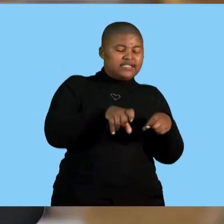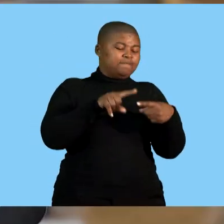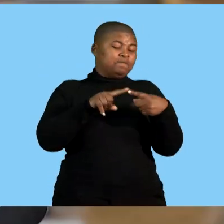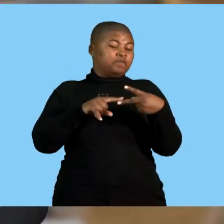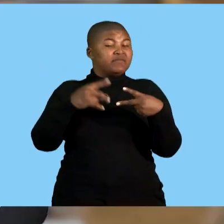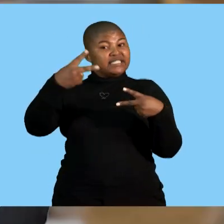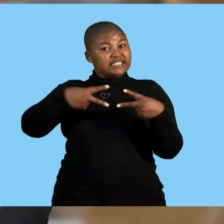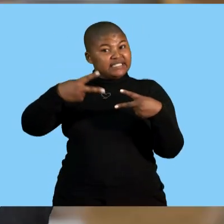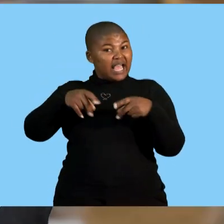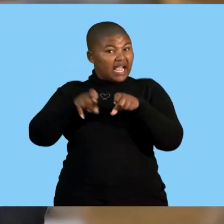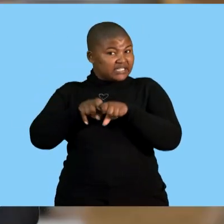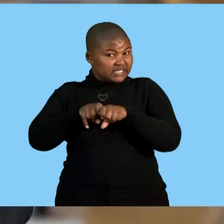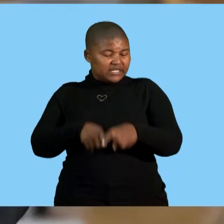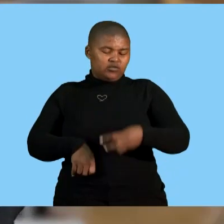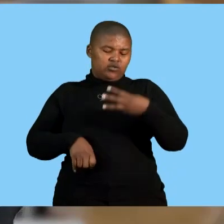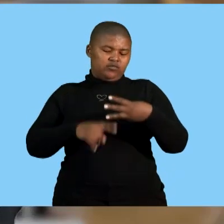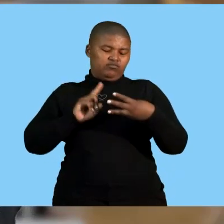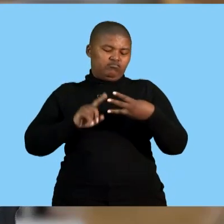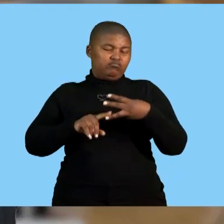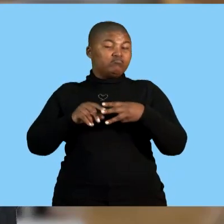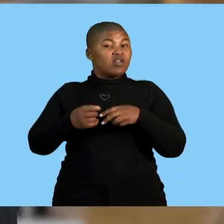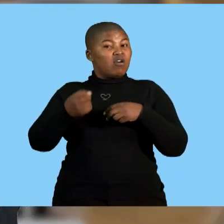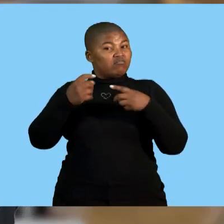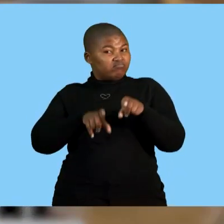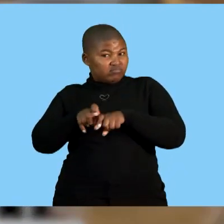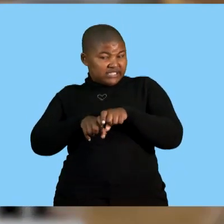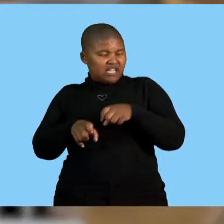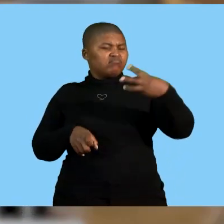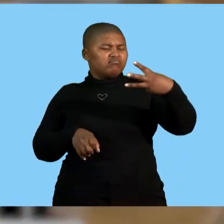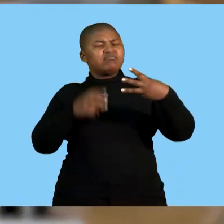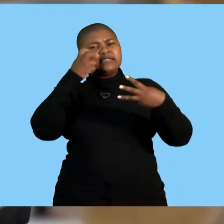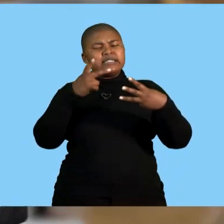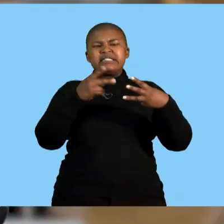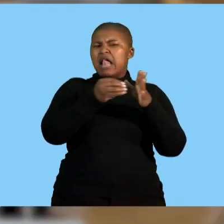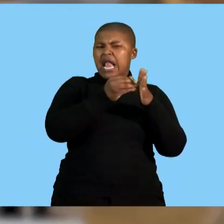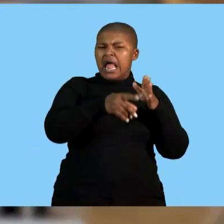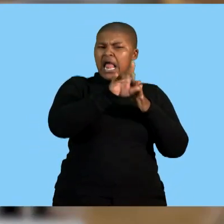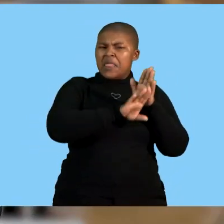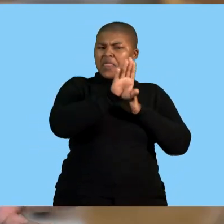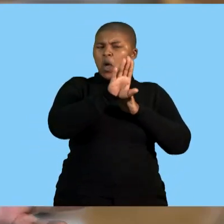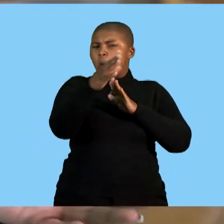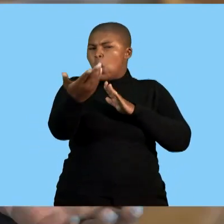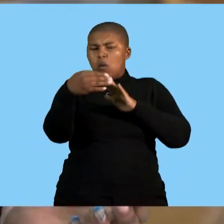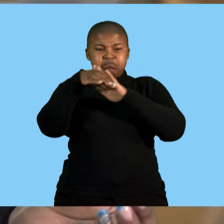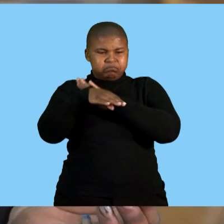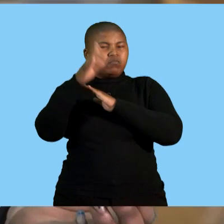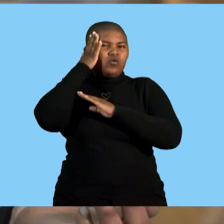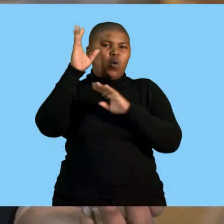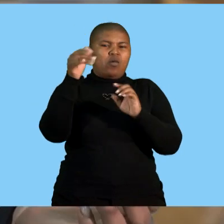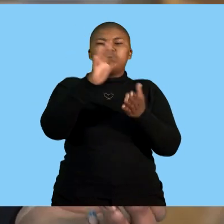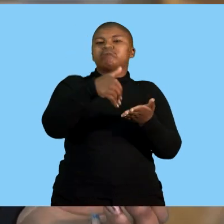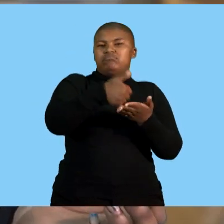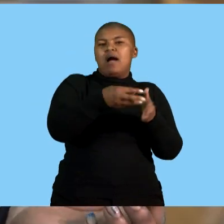learner performed, and check the second one and check the third one, and see whether a learner is progressing or not, in order to help that